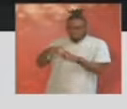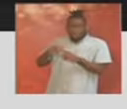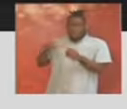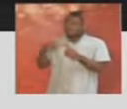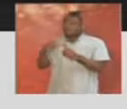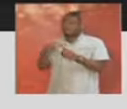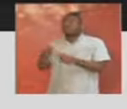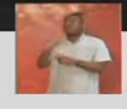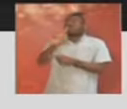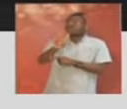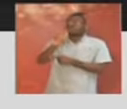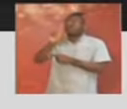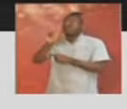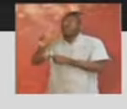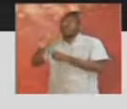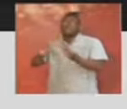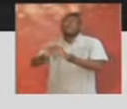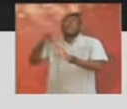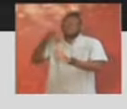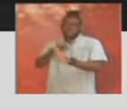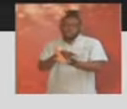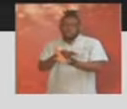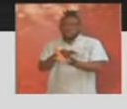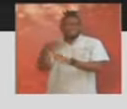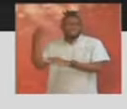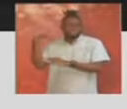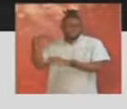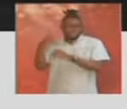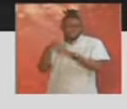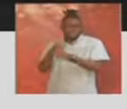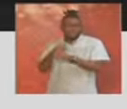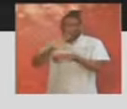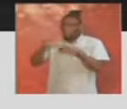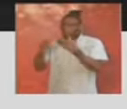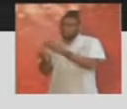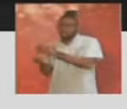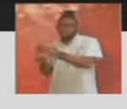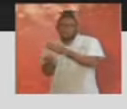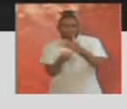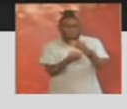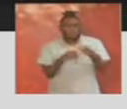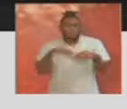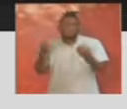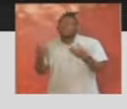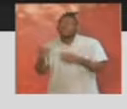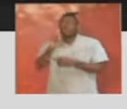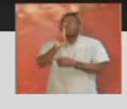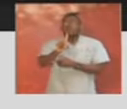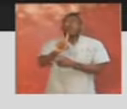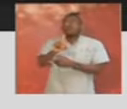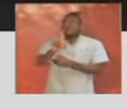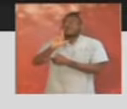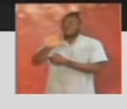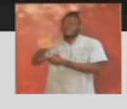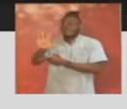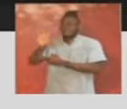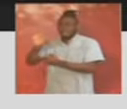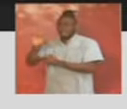up to our most recent cases, we've had a total of 159 confirmed cases